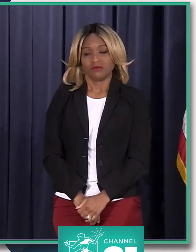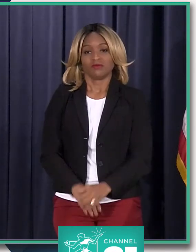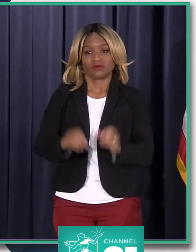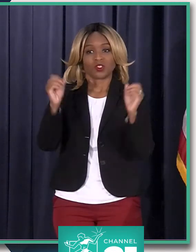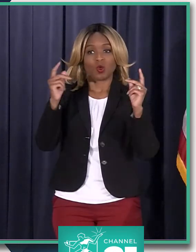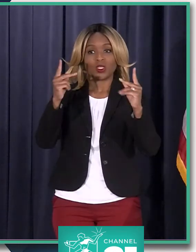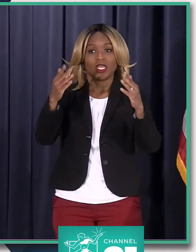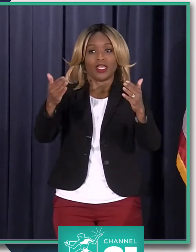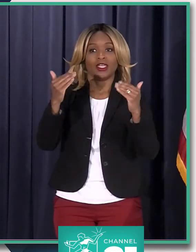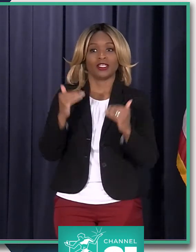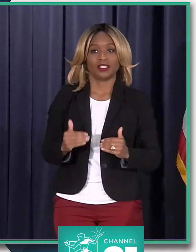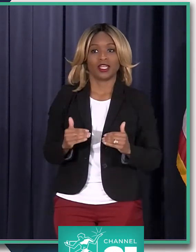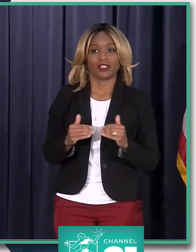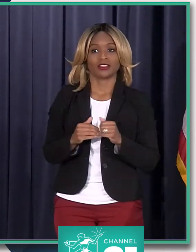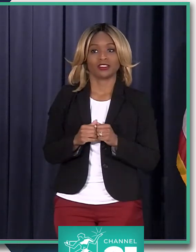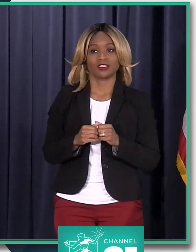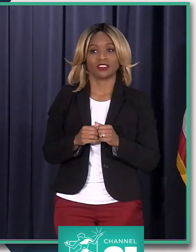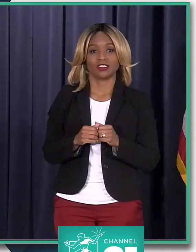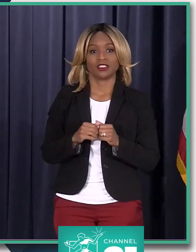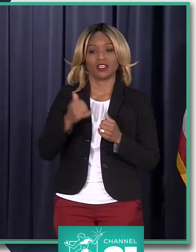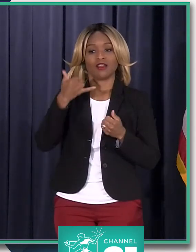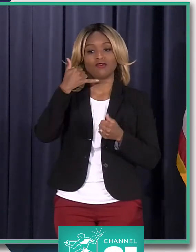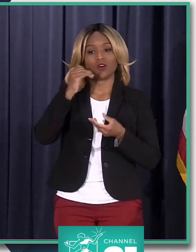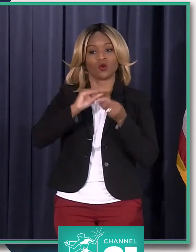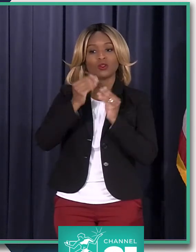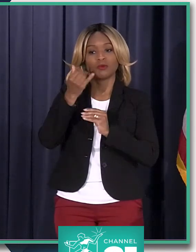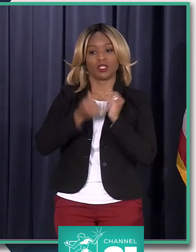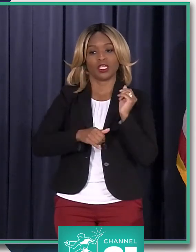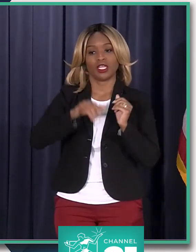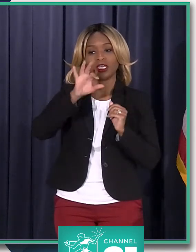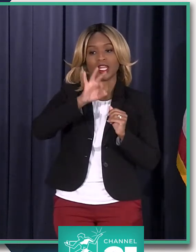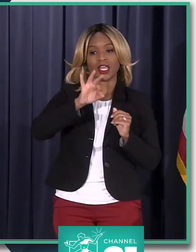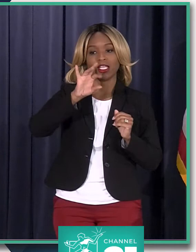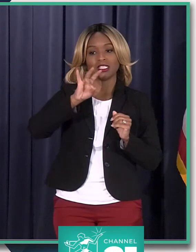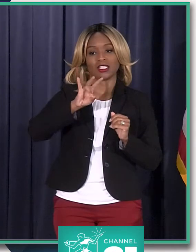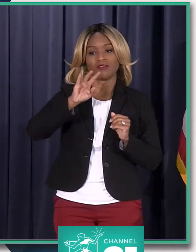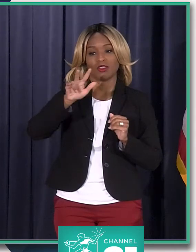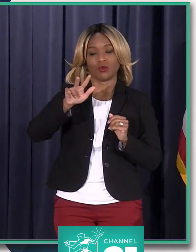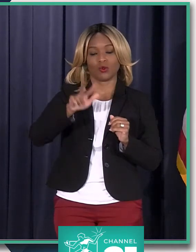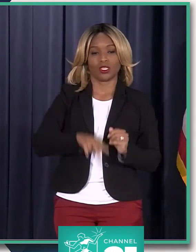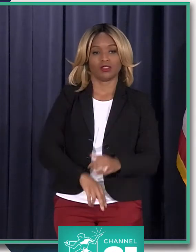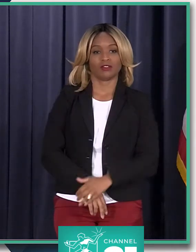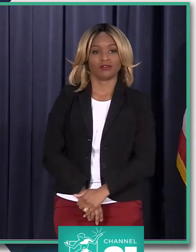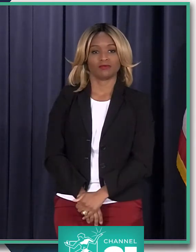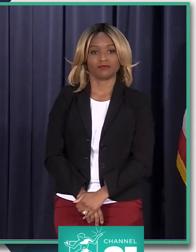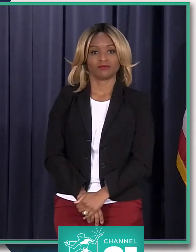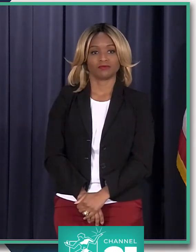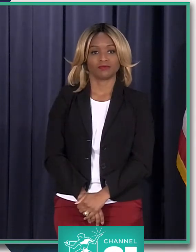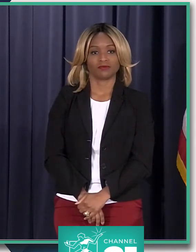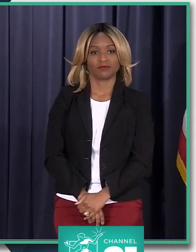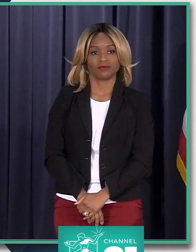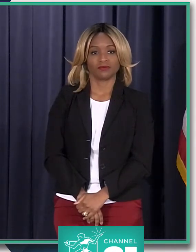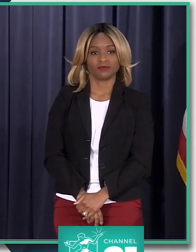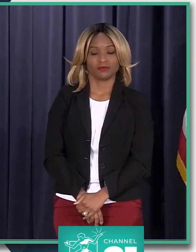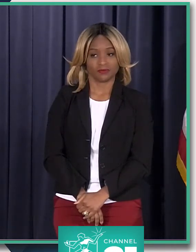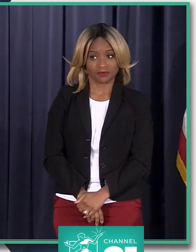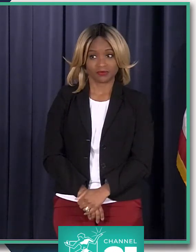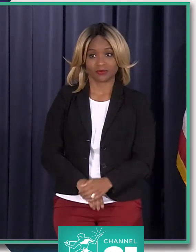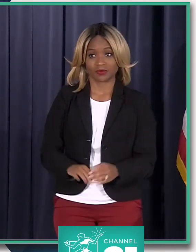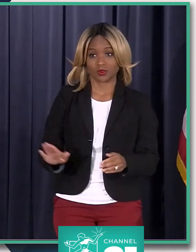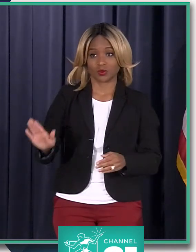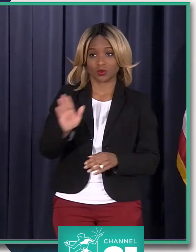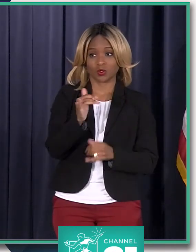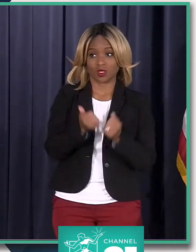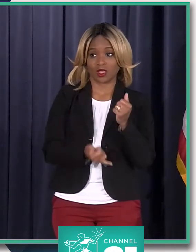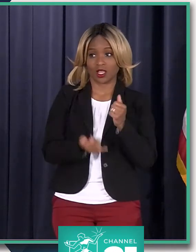Okay, who's next? Next is phone number ending in 973. Okay, 973. If that's your last three